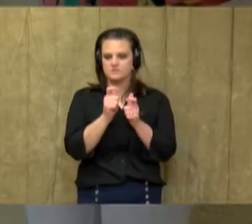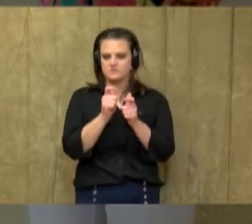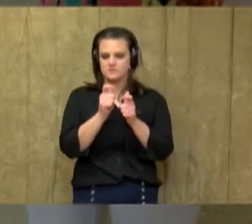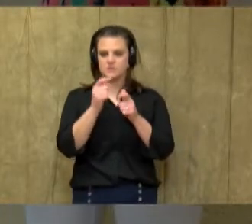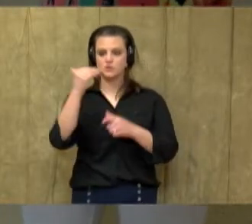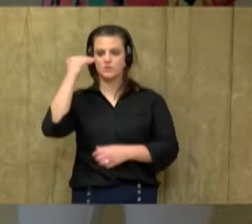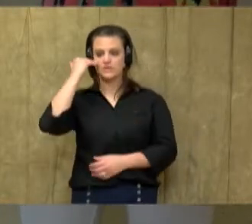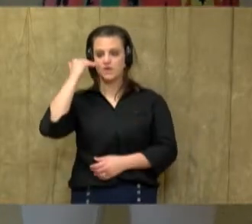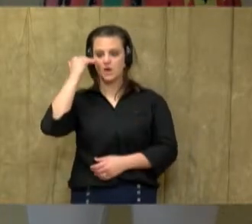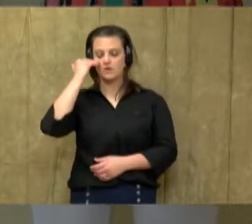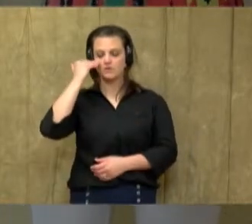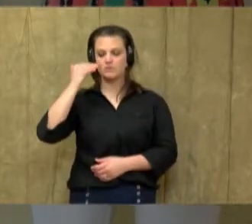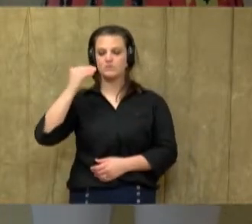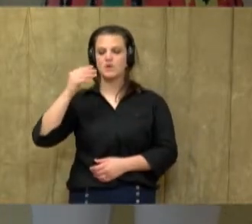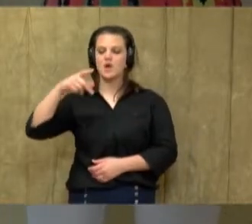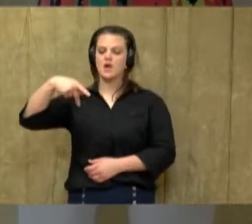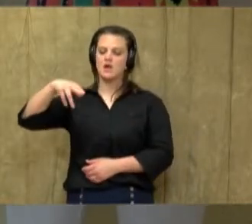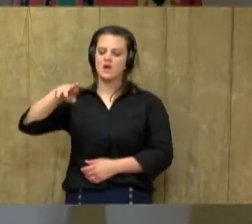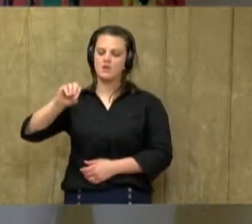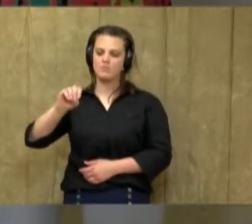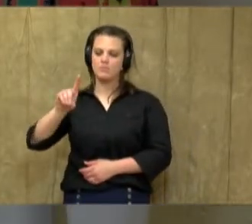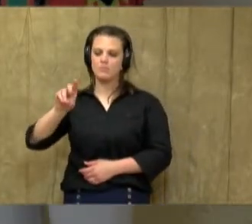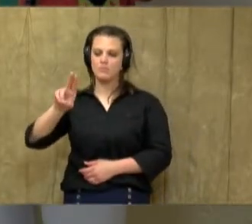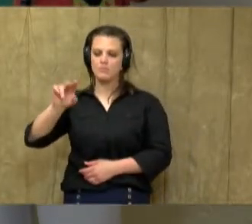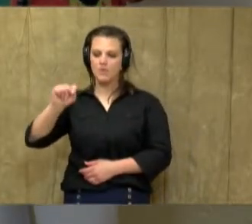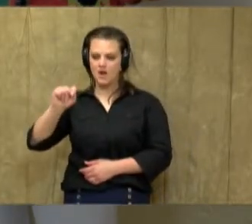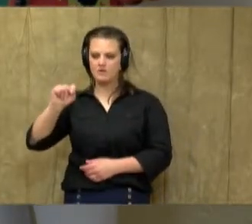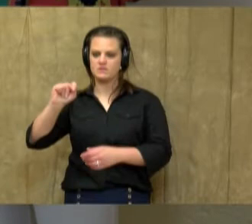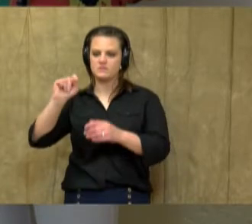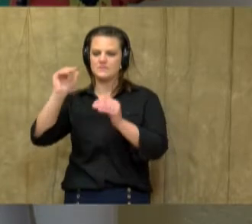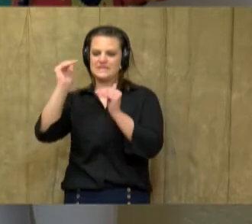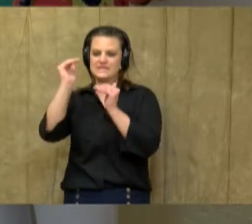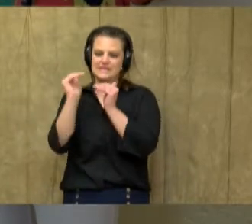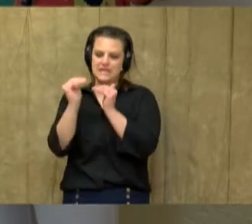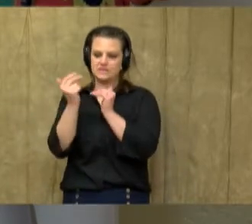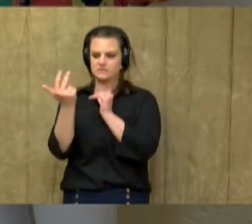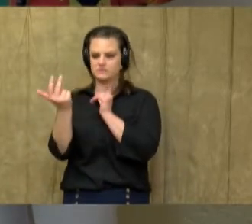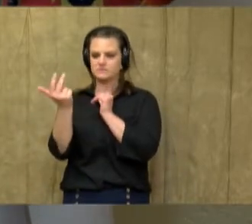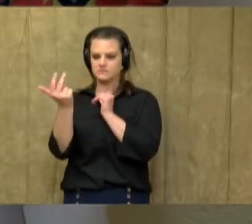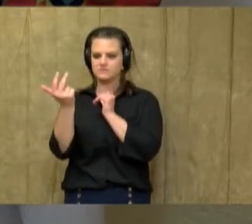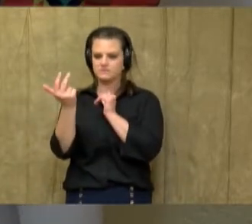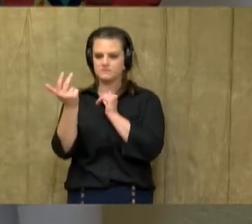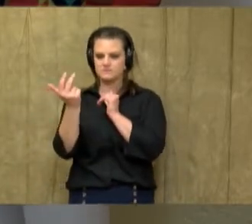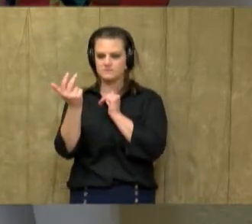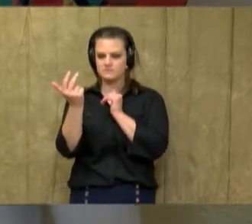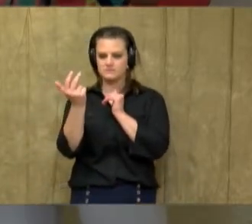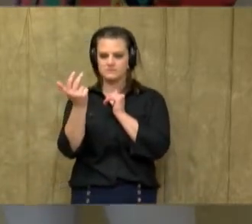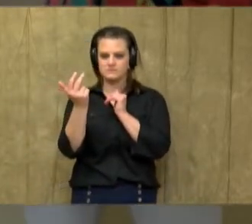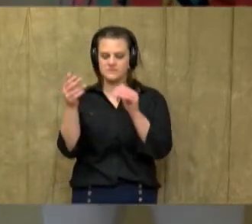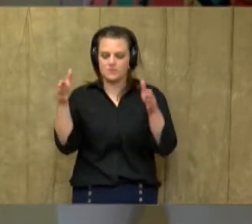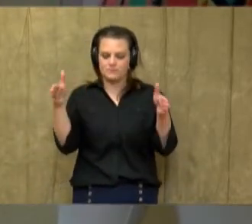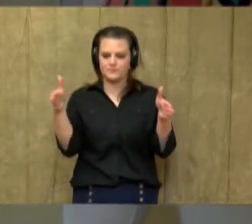I know that my product will be less than 3. So let's take a look at our